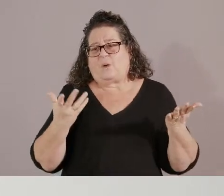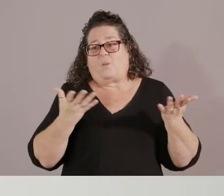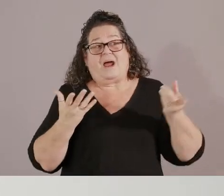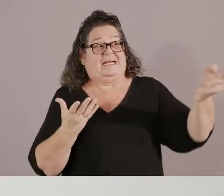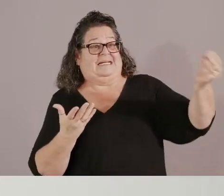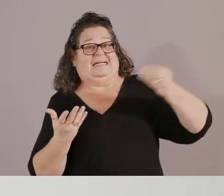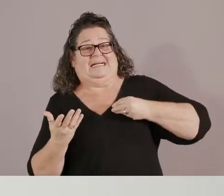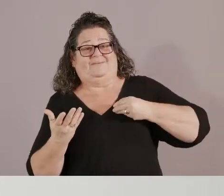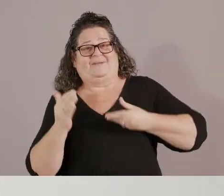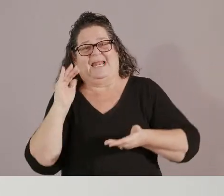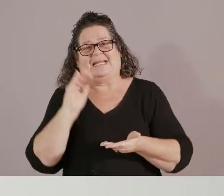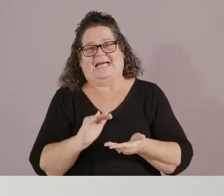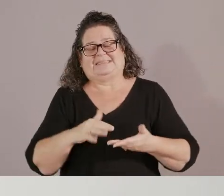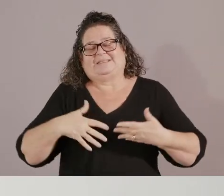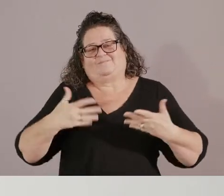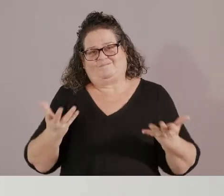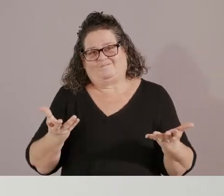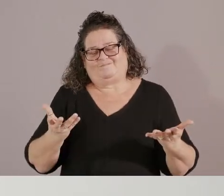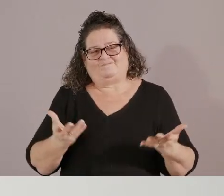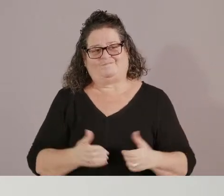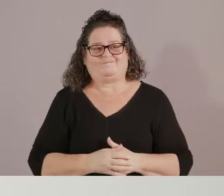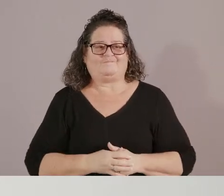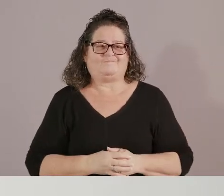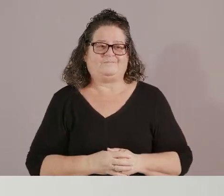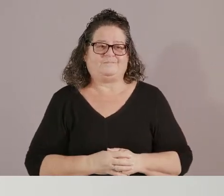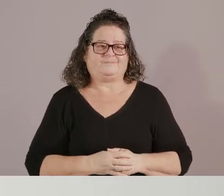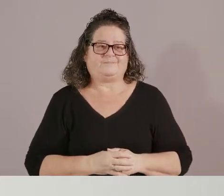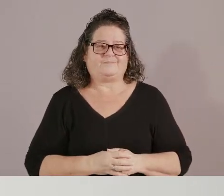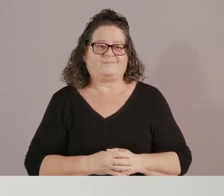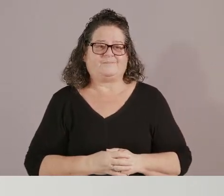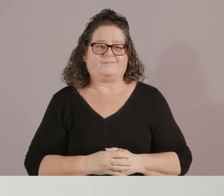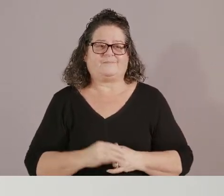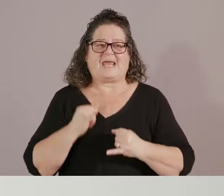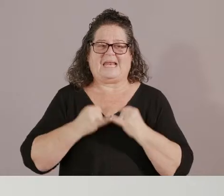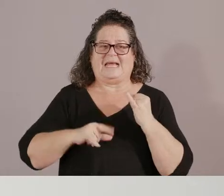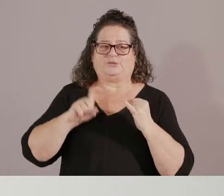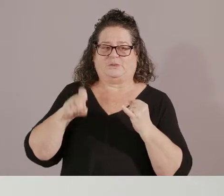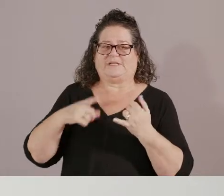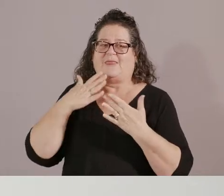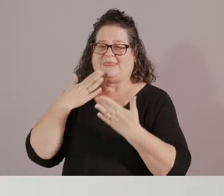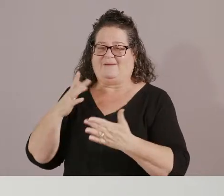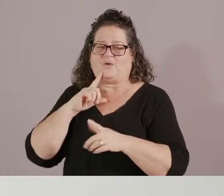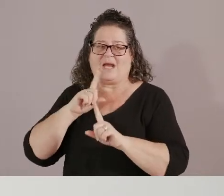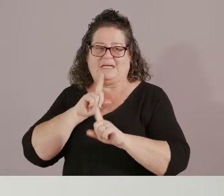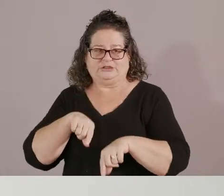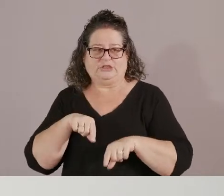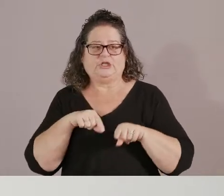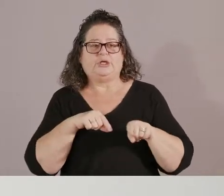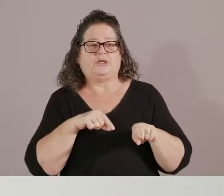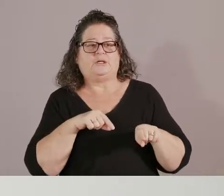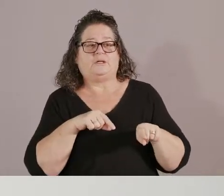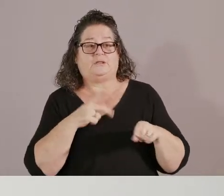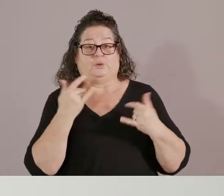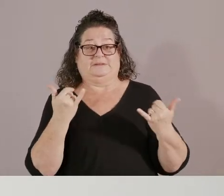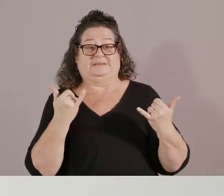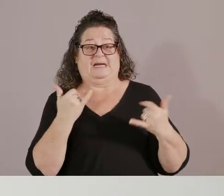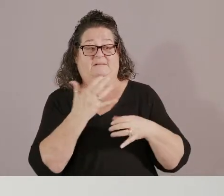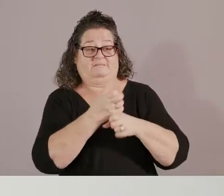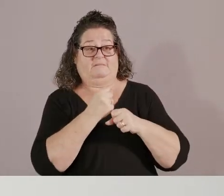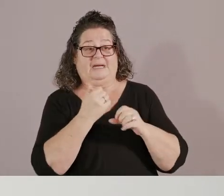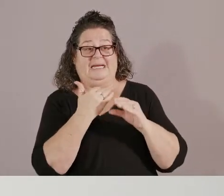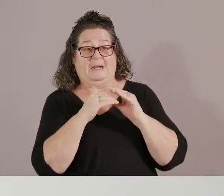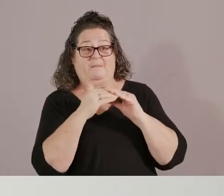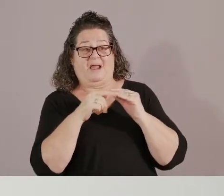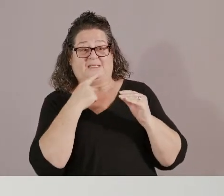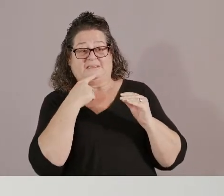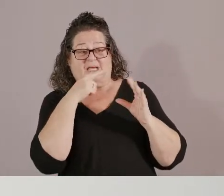Lastly, thank you so much for taking the time. Lastly, any thoughts? We saw an email come in today that the state has approved dozens